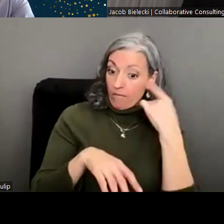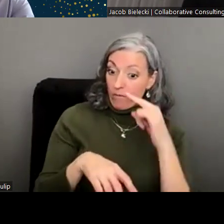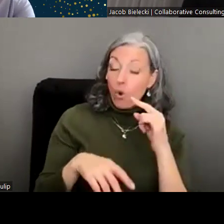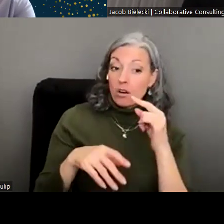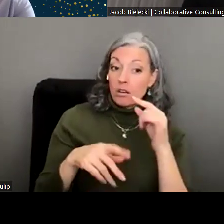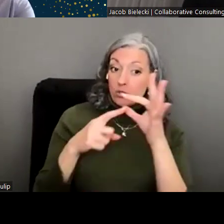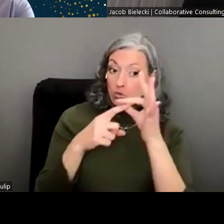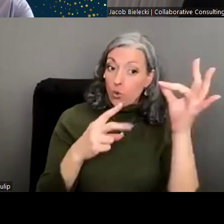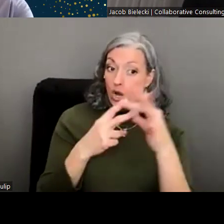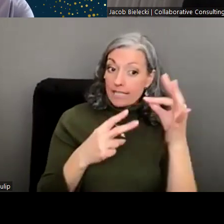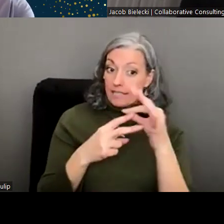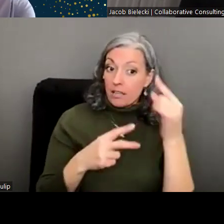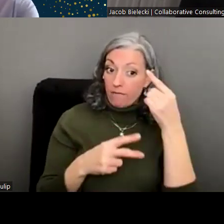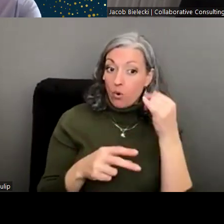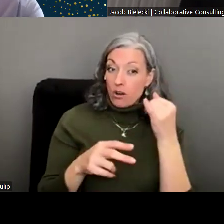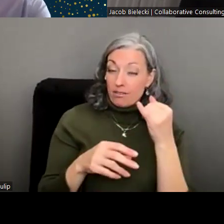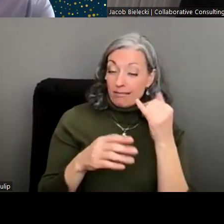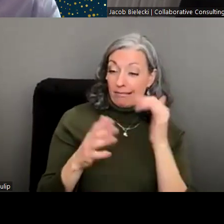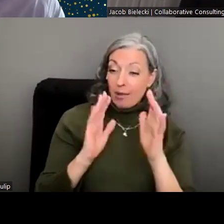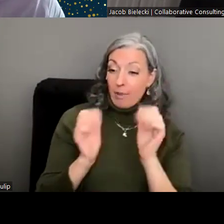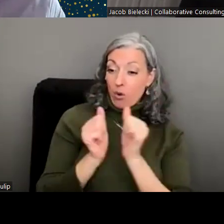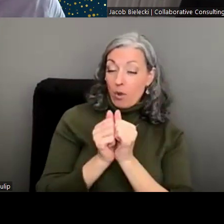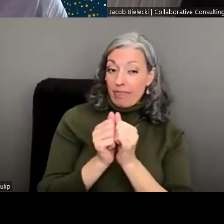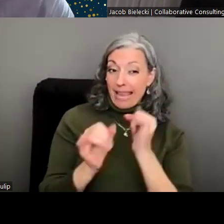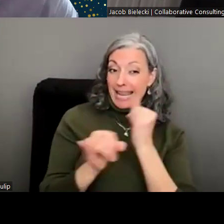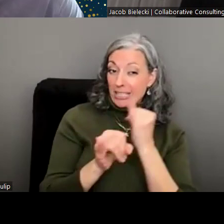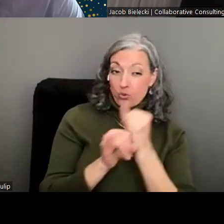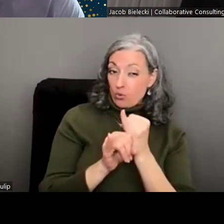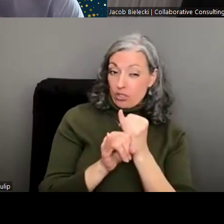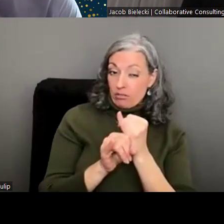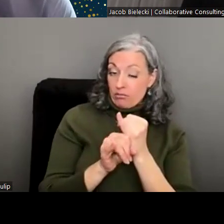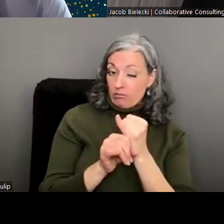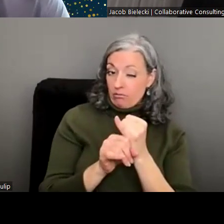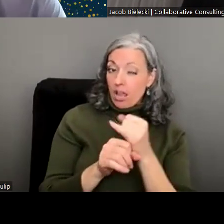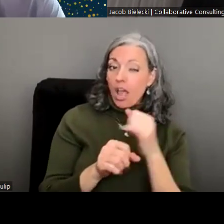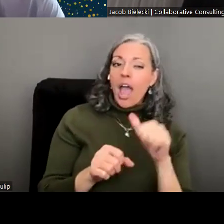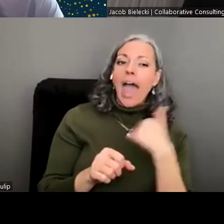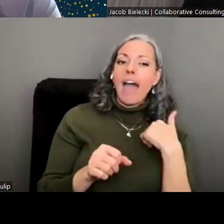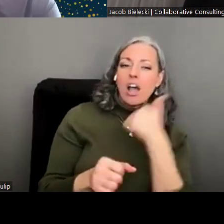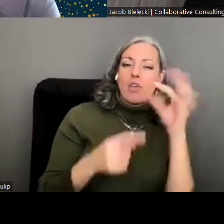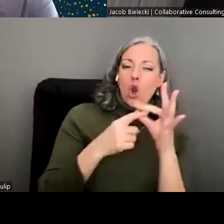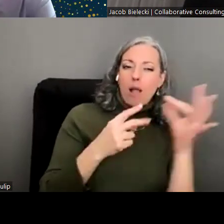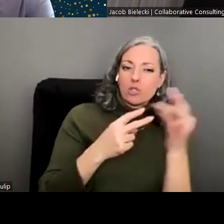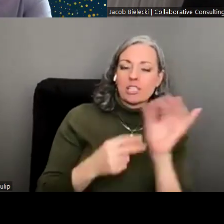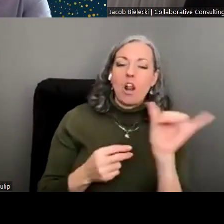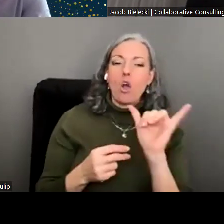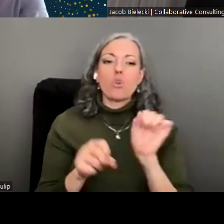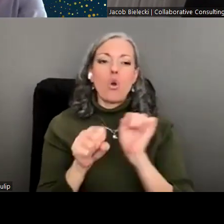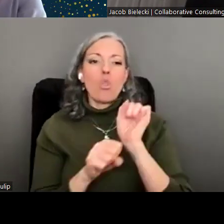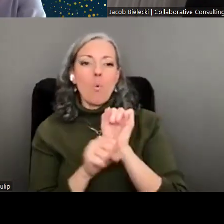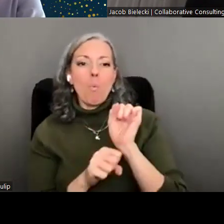to institutional placement. And then the workforce to support individuals both in